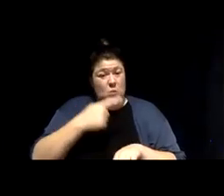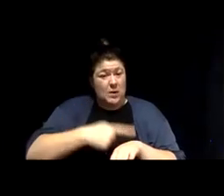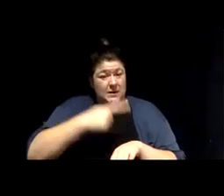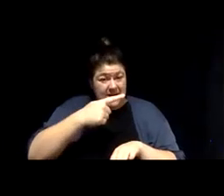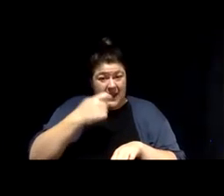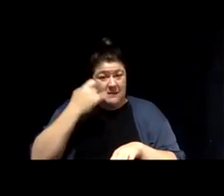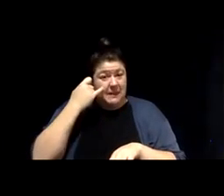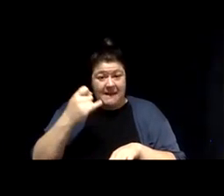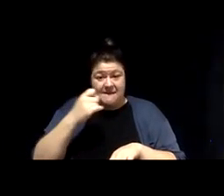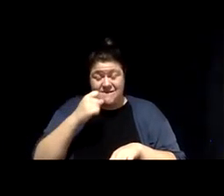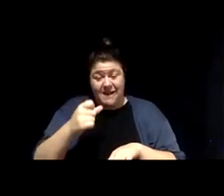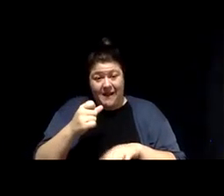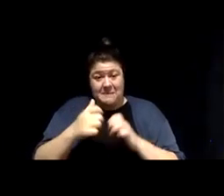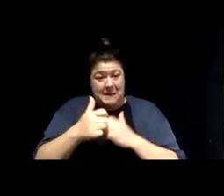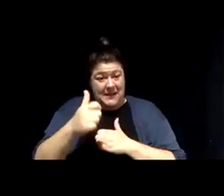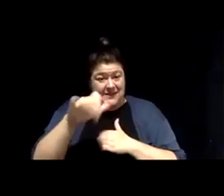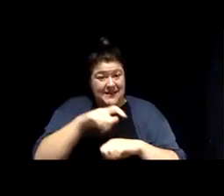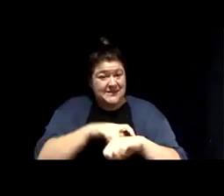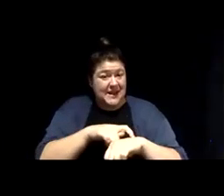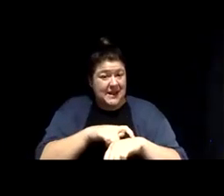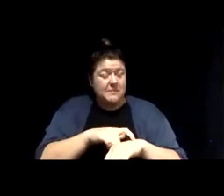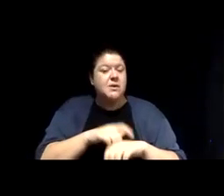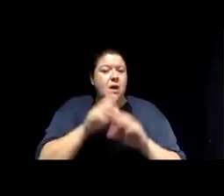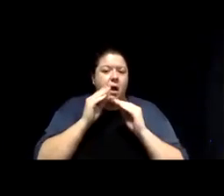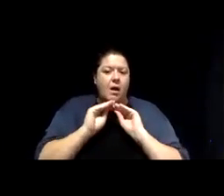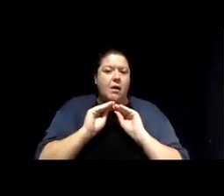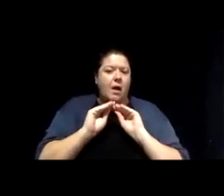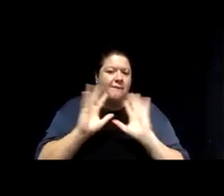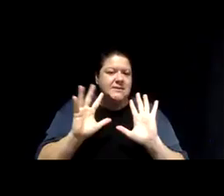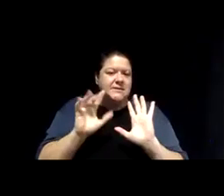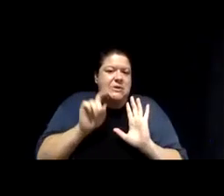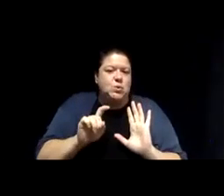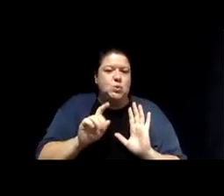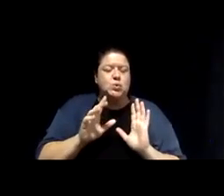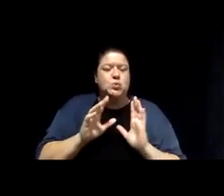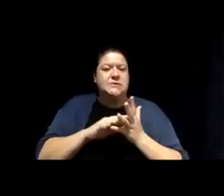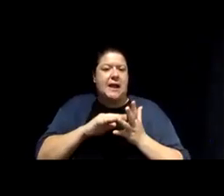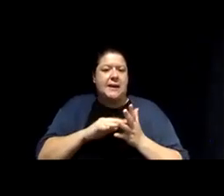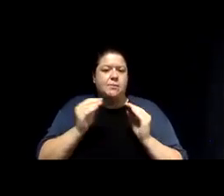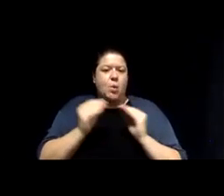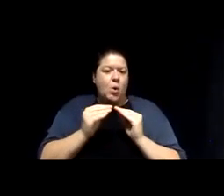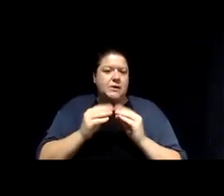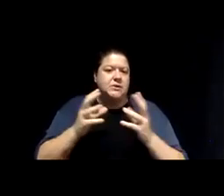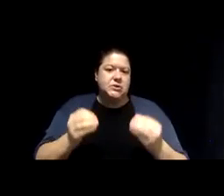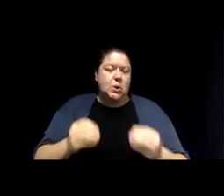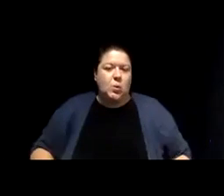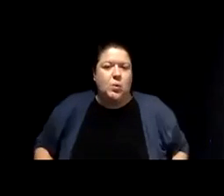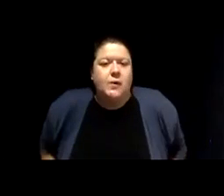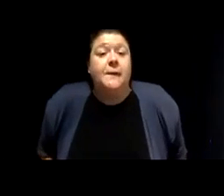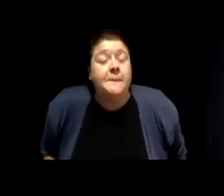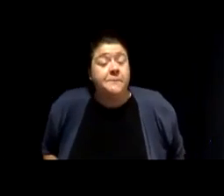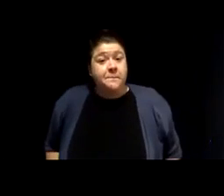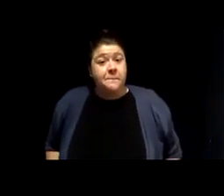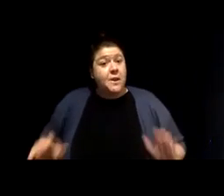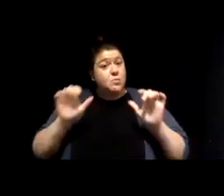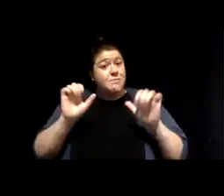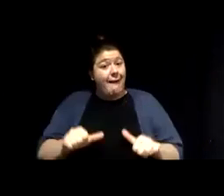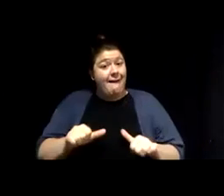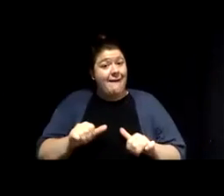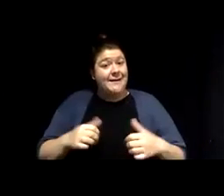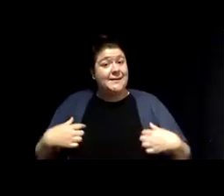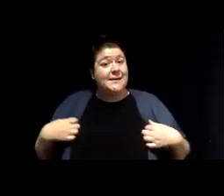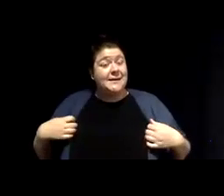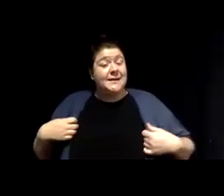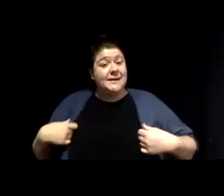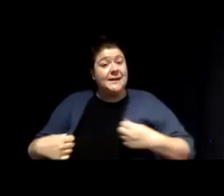it by then obviously you still need to do some more studying, and you're able to either take the class again, which